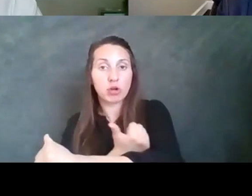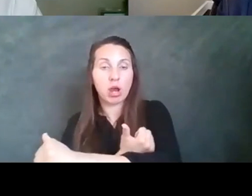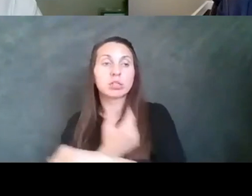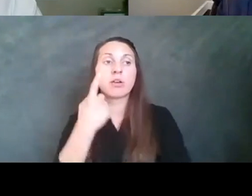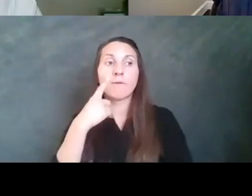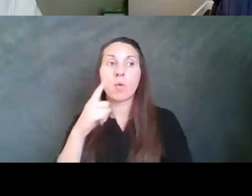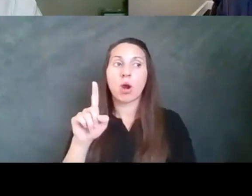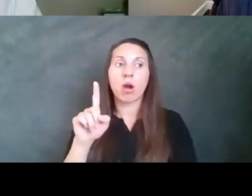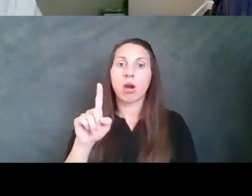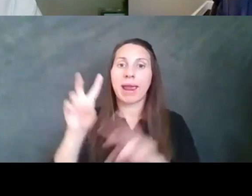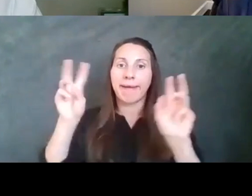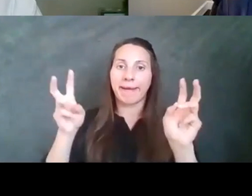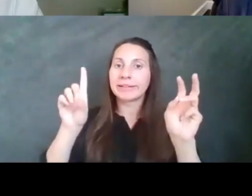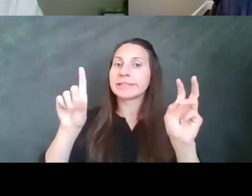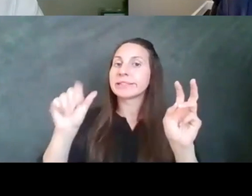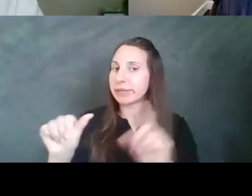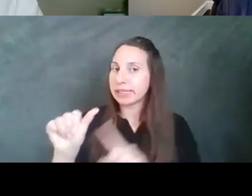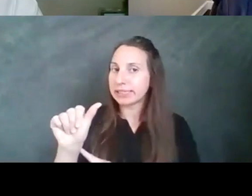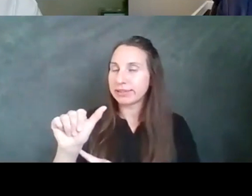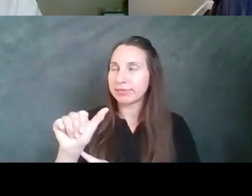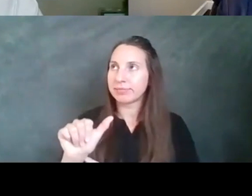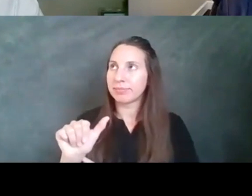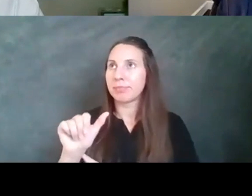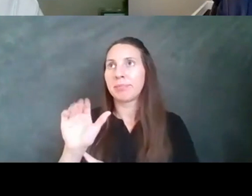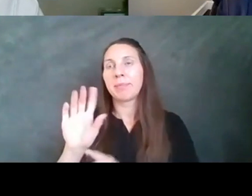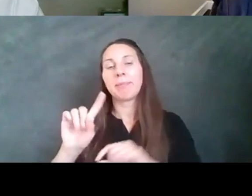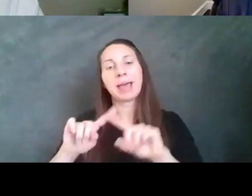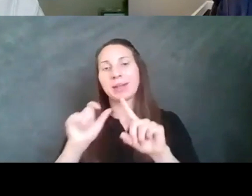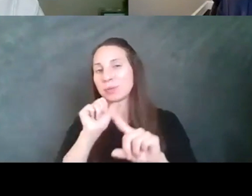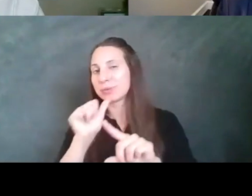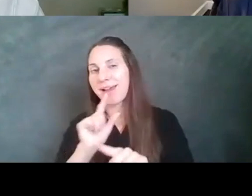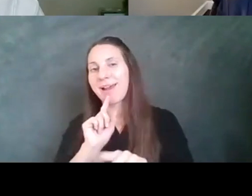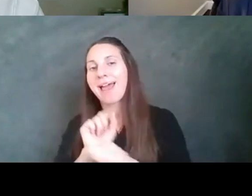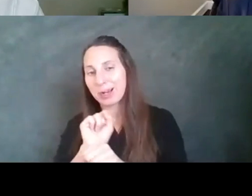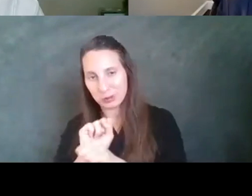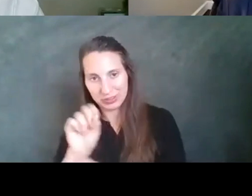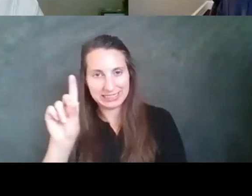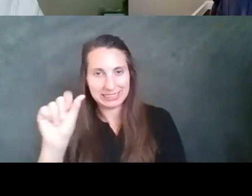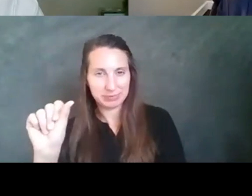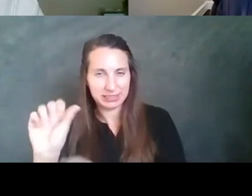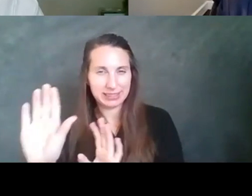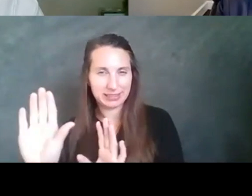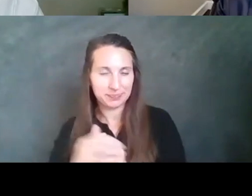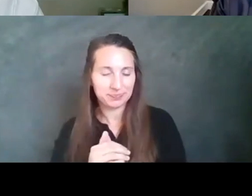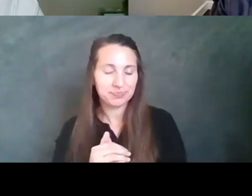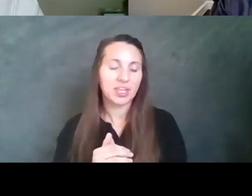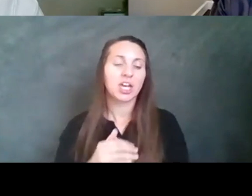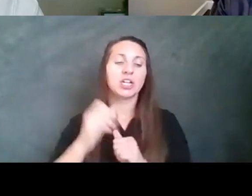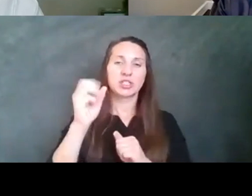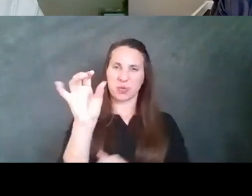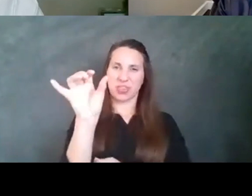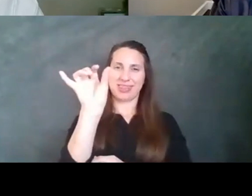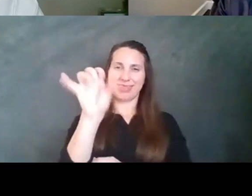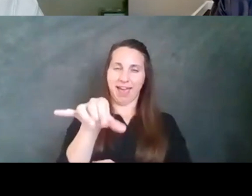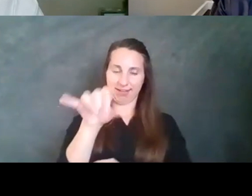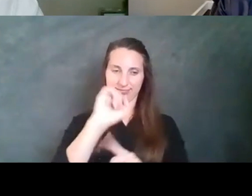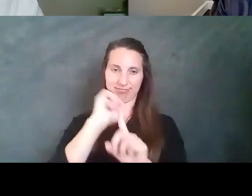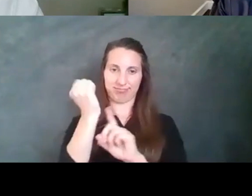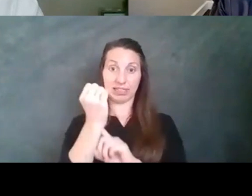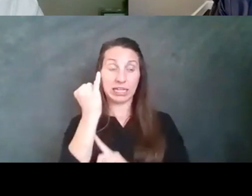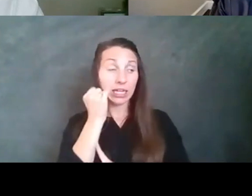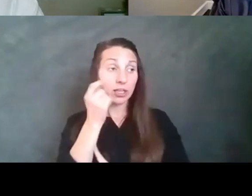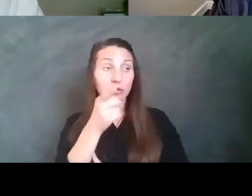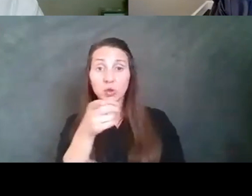actually a disability. So something that would like change, and it, completely if you were allowing